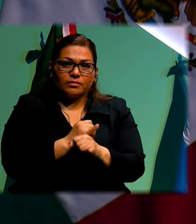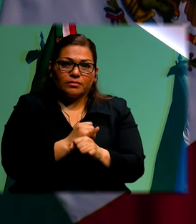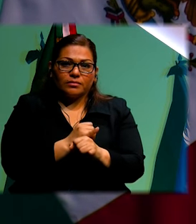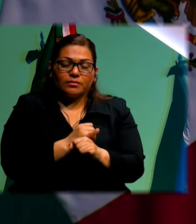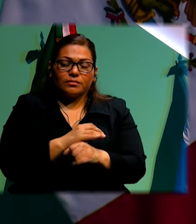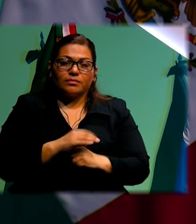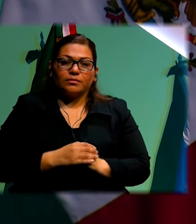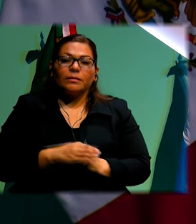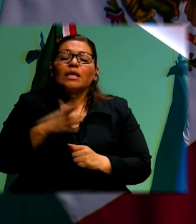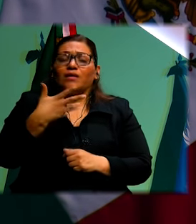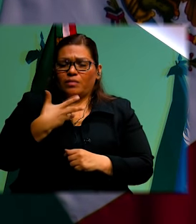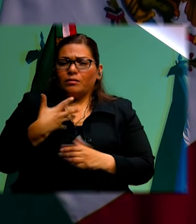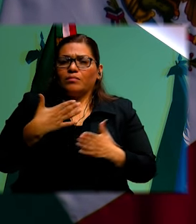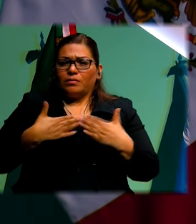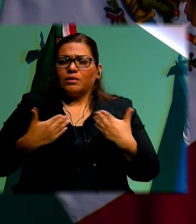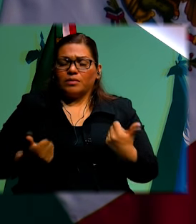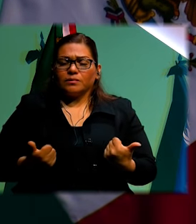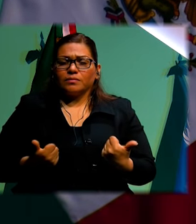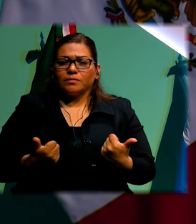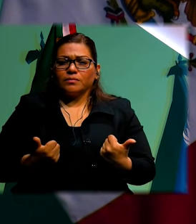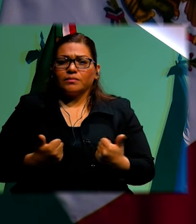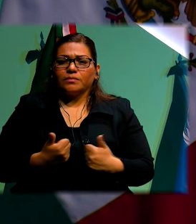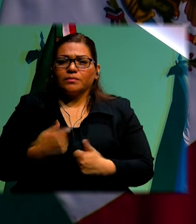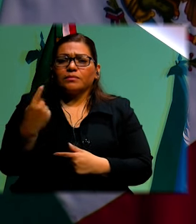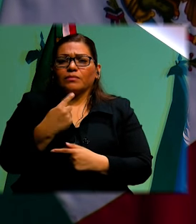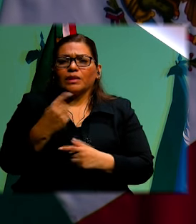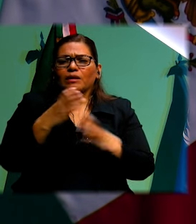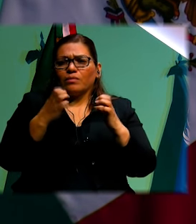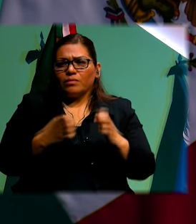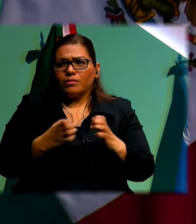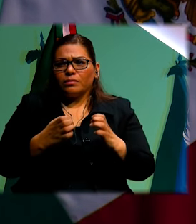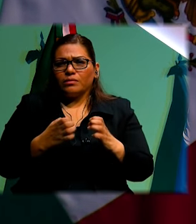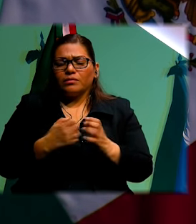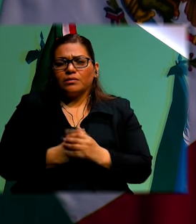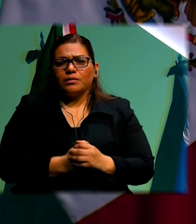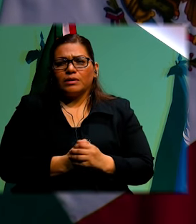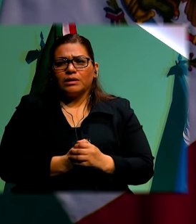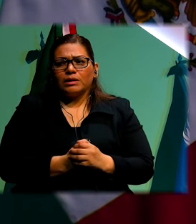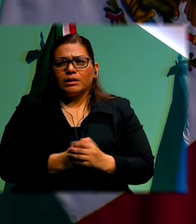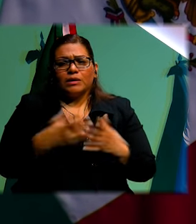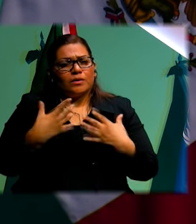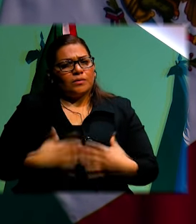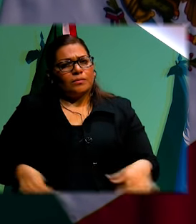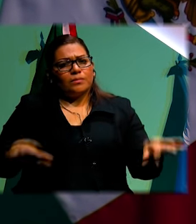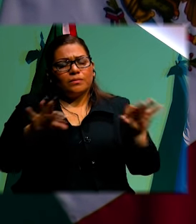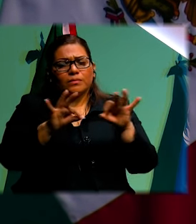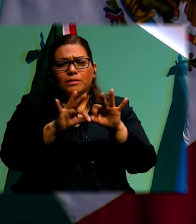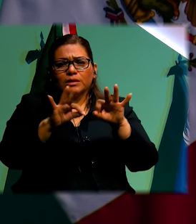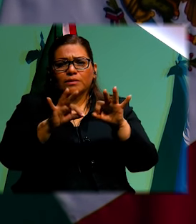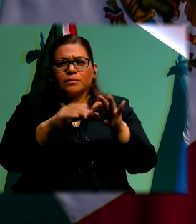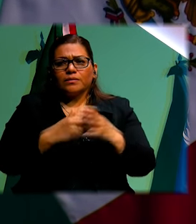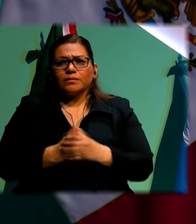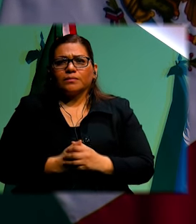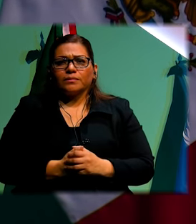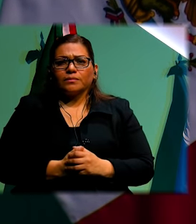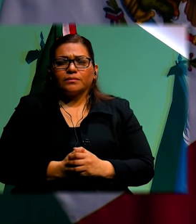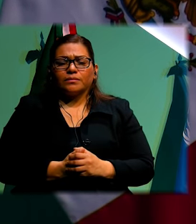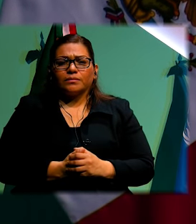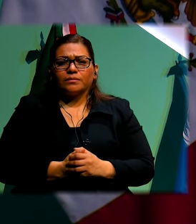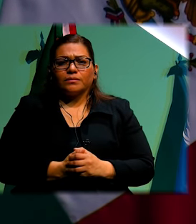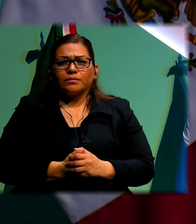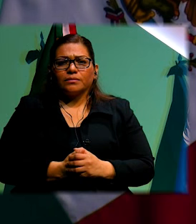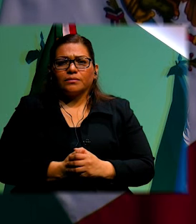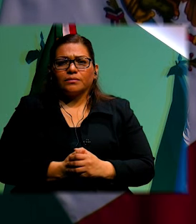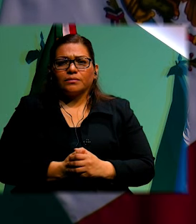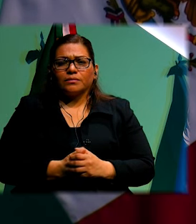this is the existential issue of our Internet age, of our 21st Internet.